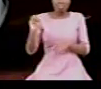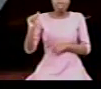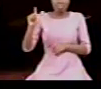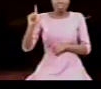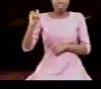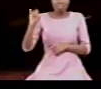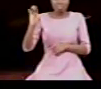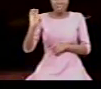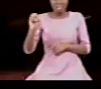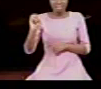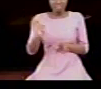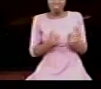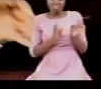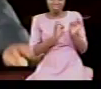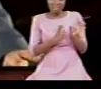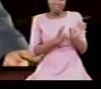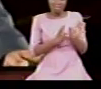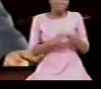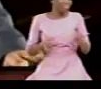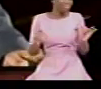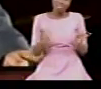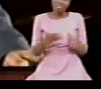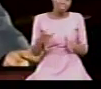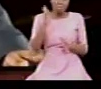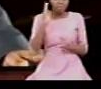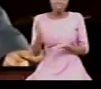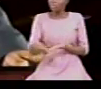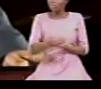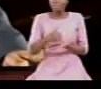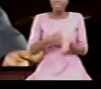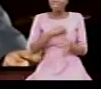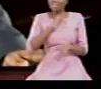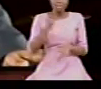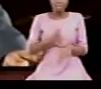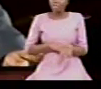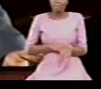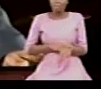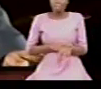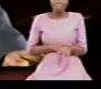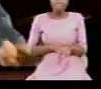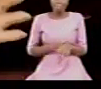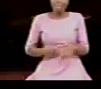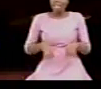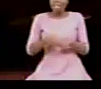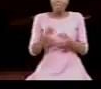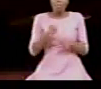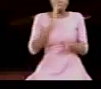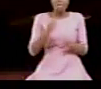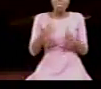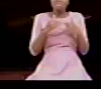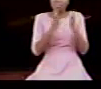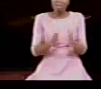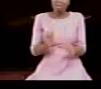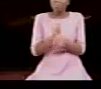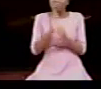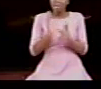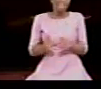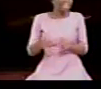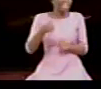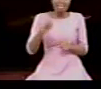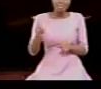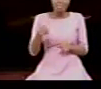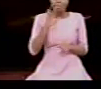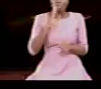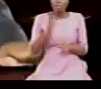sowing hatred, same thing you will reap. It's a natural thing. Even though you're a leader or a worker or whoever,